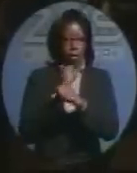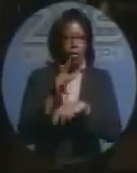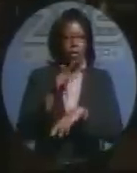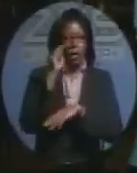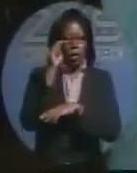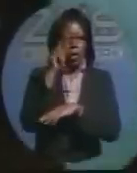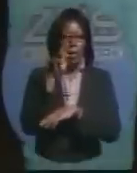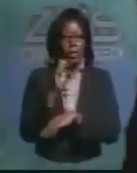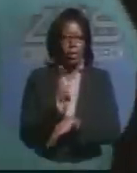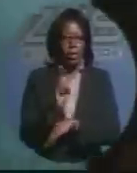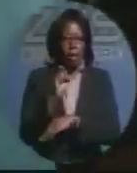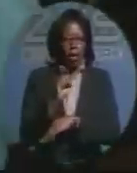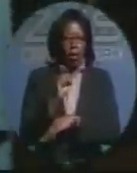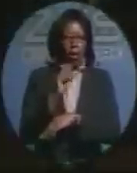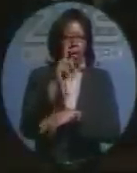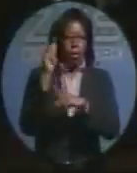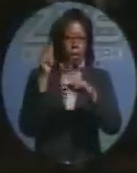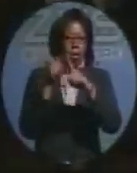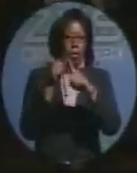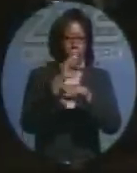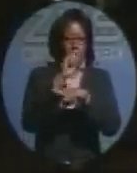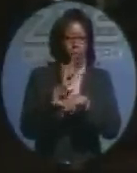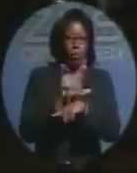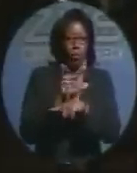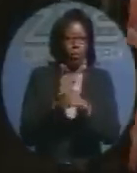North and South Palmetto Point yesterday.